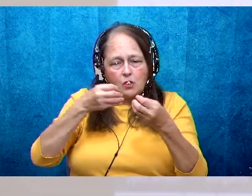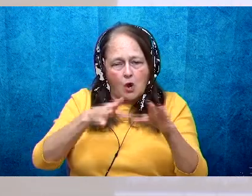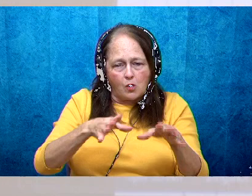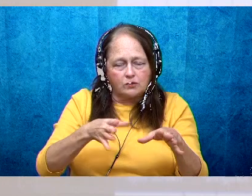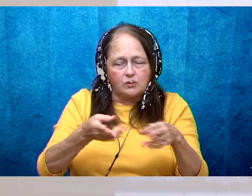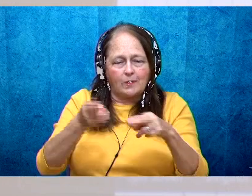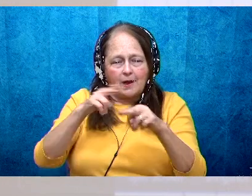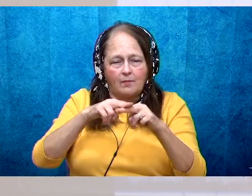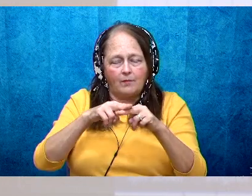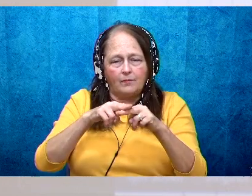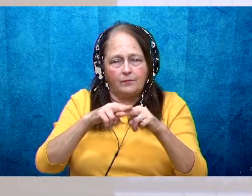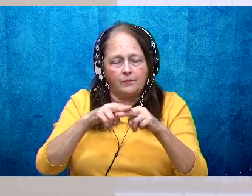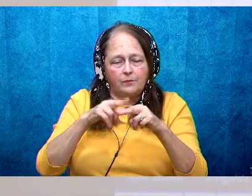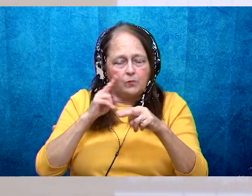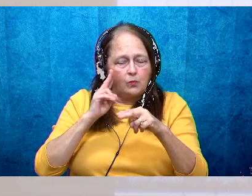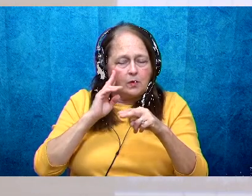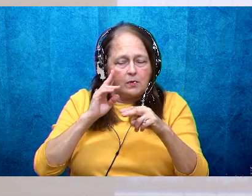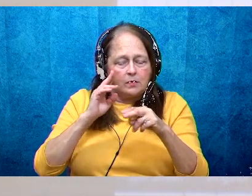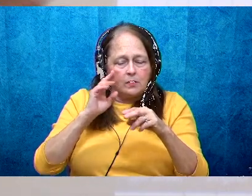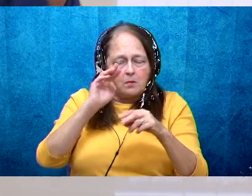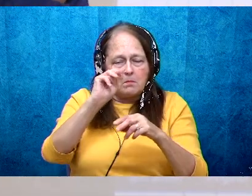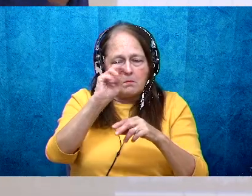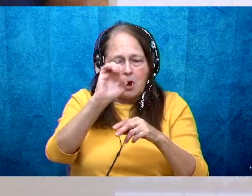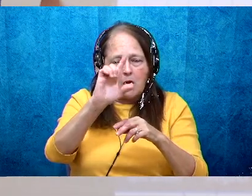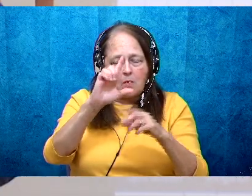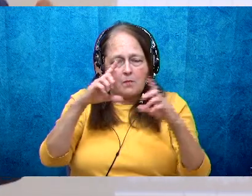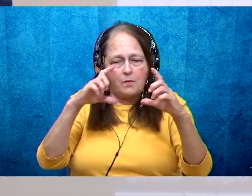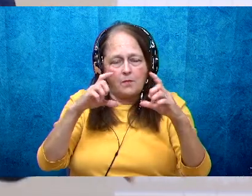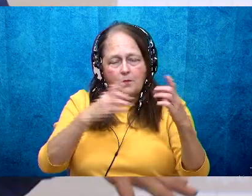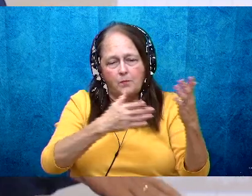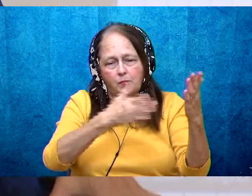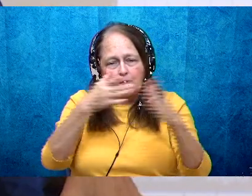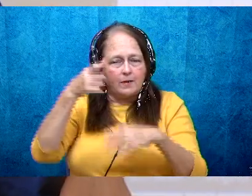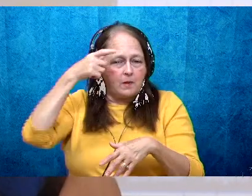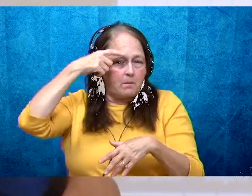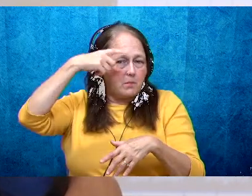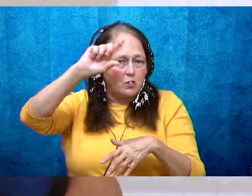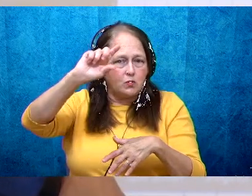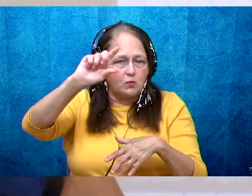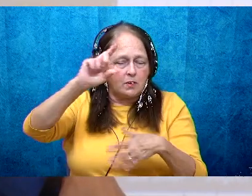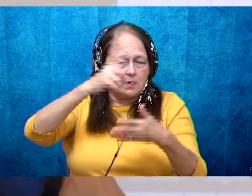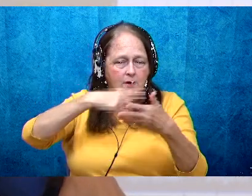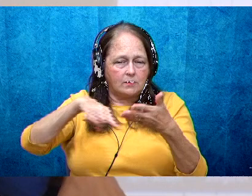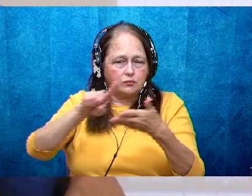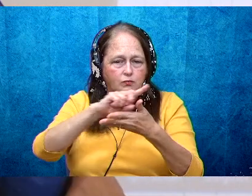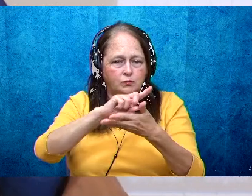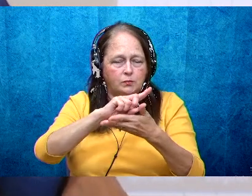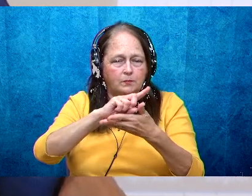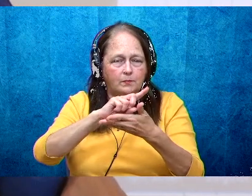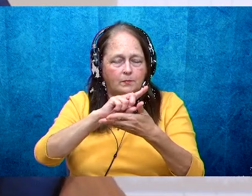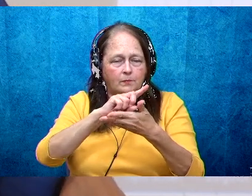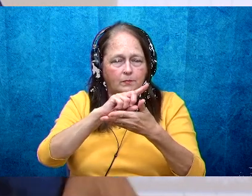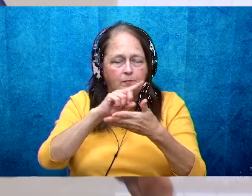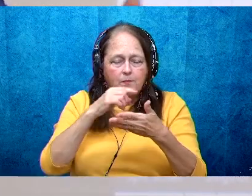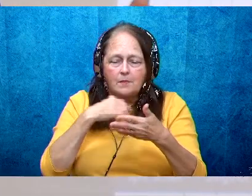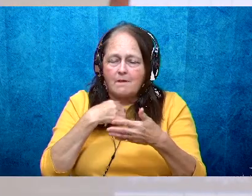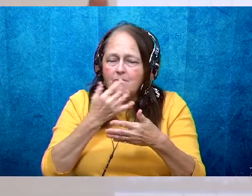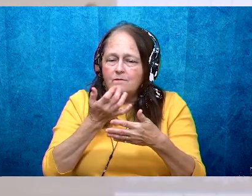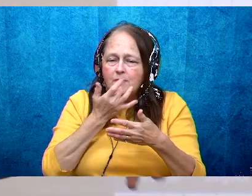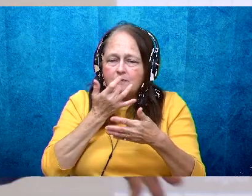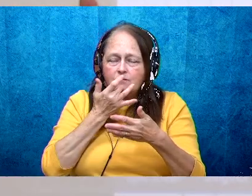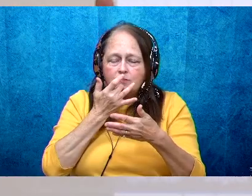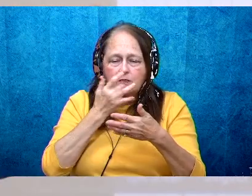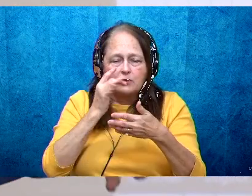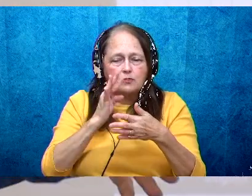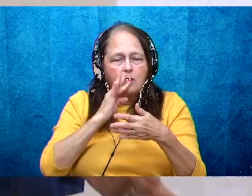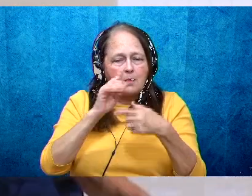we're going to do nothing but modeling, but next week we get to bring the moon into it, which is kind of one of my favorite standards when we get to talk about the